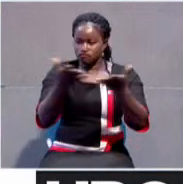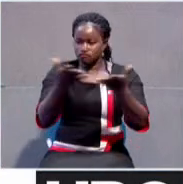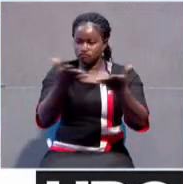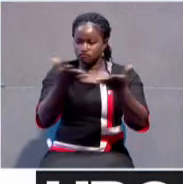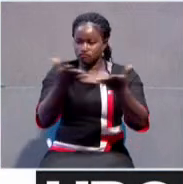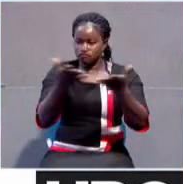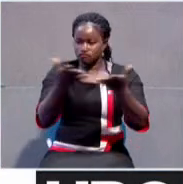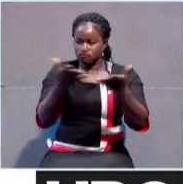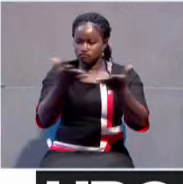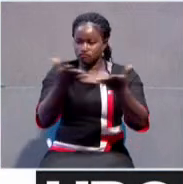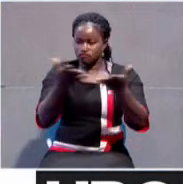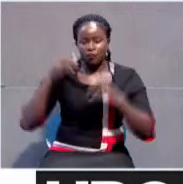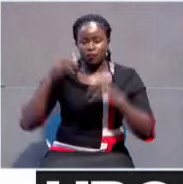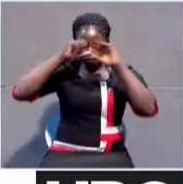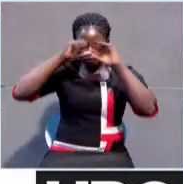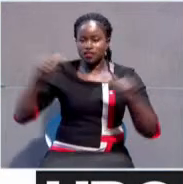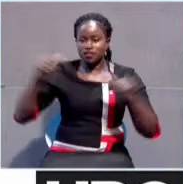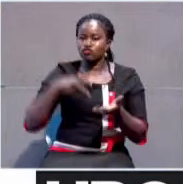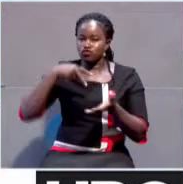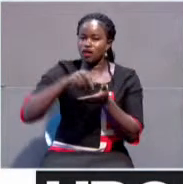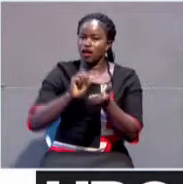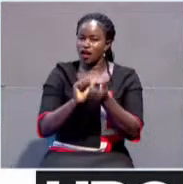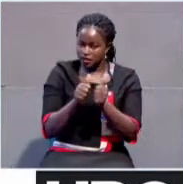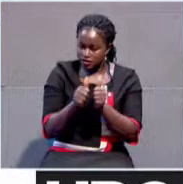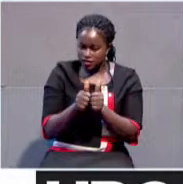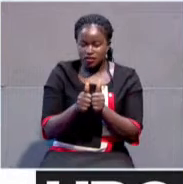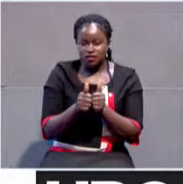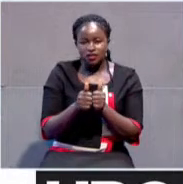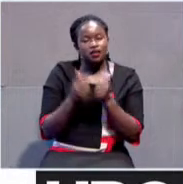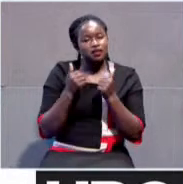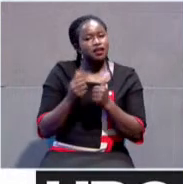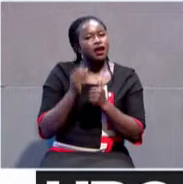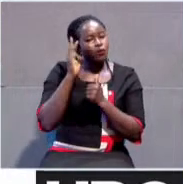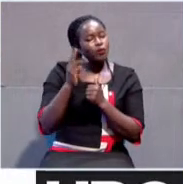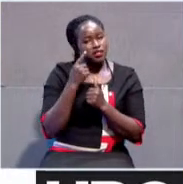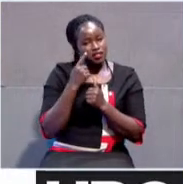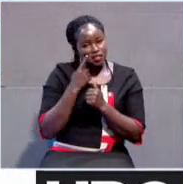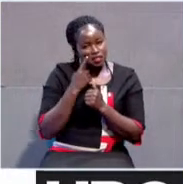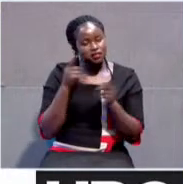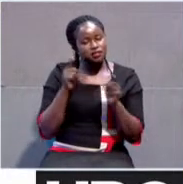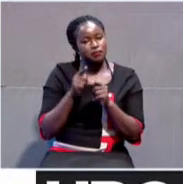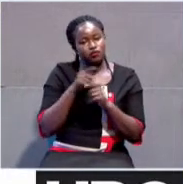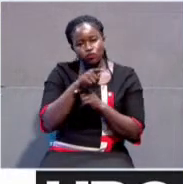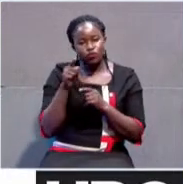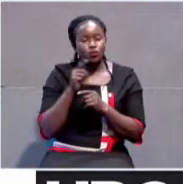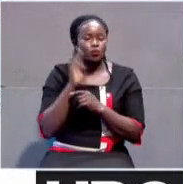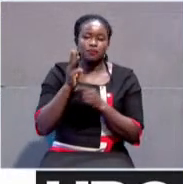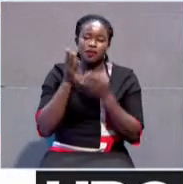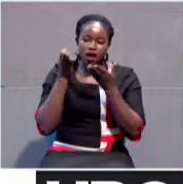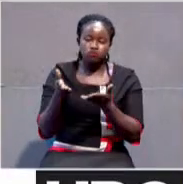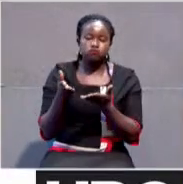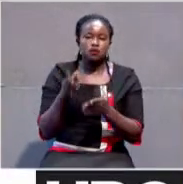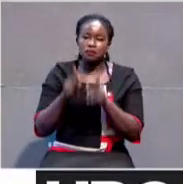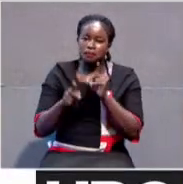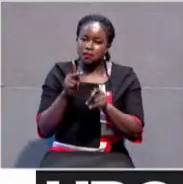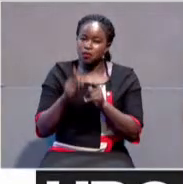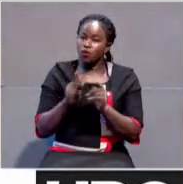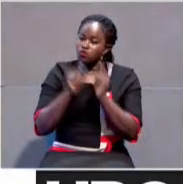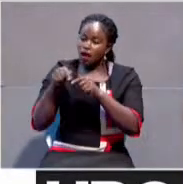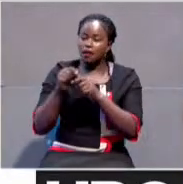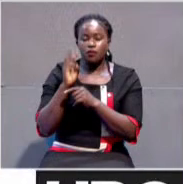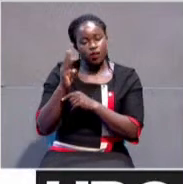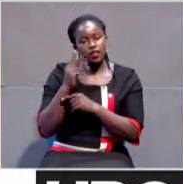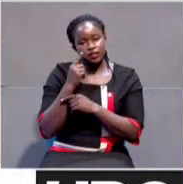invitations to the former presidential candidates. So we shall see by our eyes and you'll be there. Those who will attend. Despite